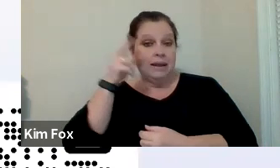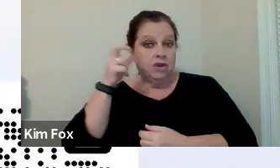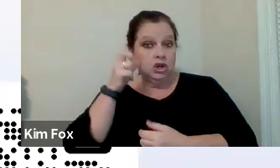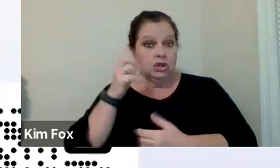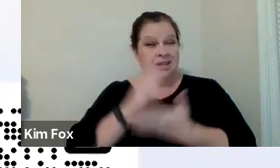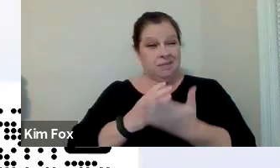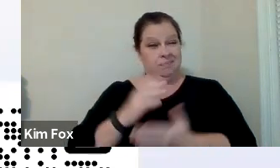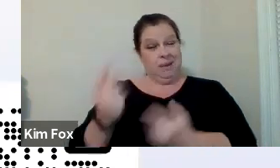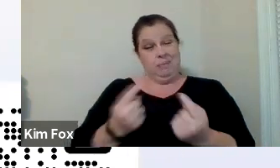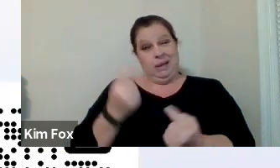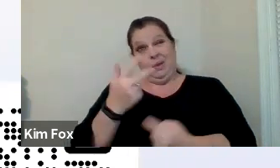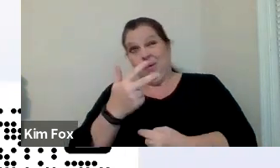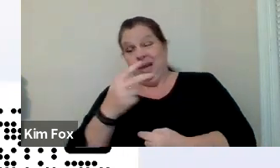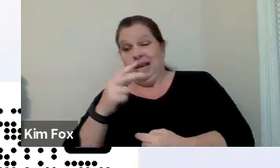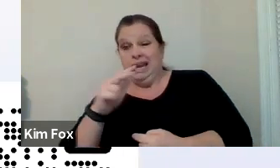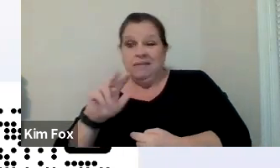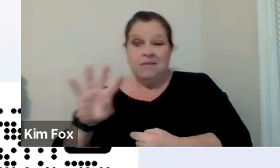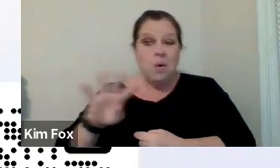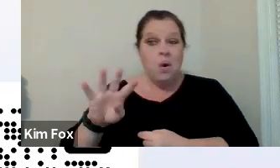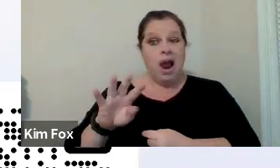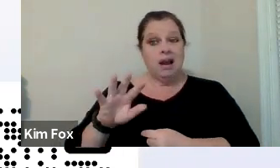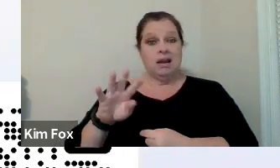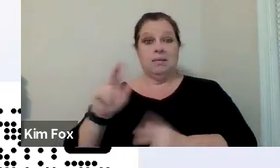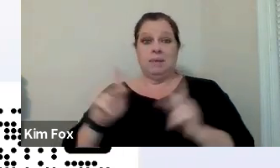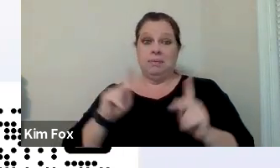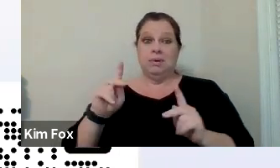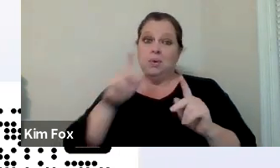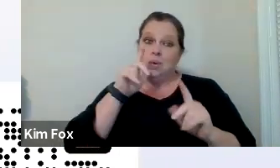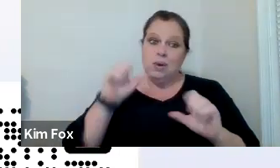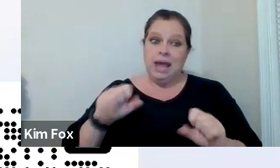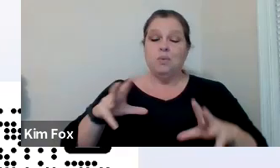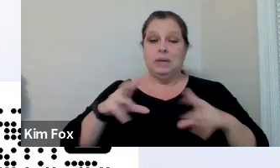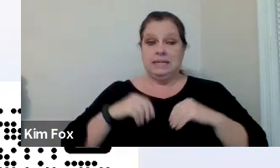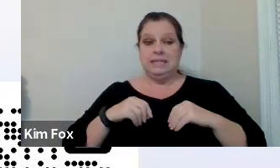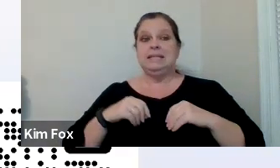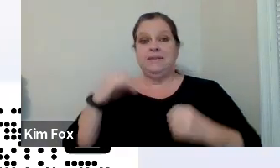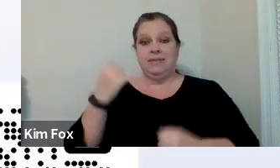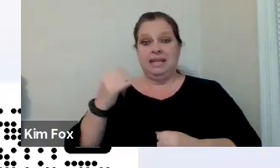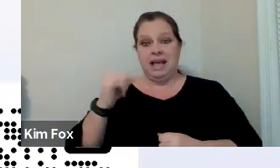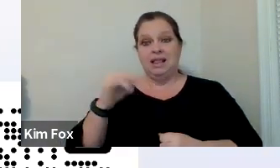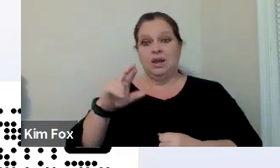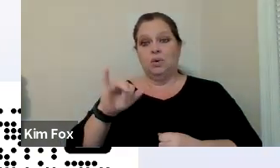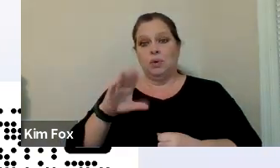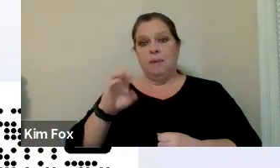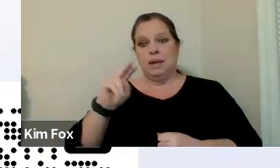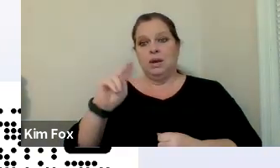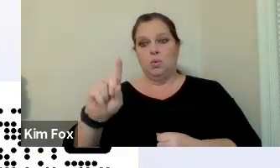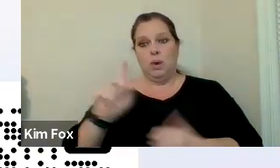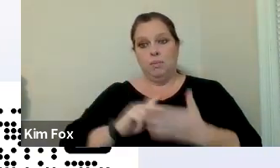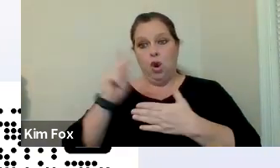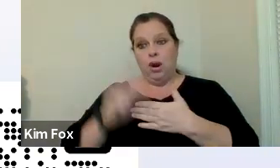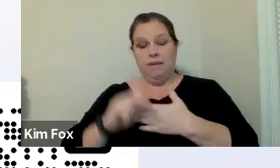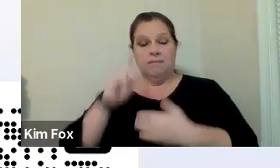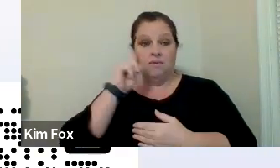only 3 or 4 participants that can actually receive the Yellow Ribbon at one program for